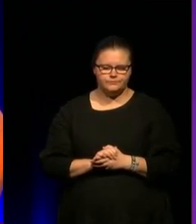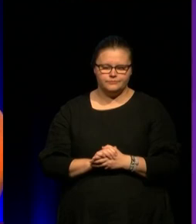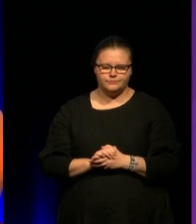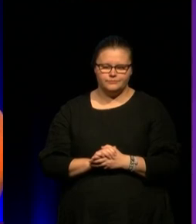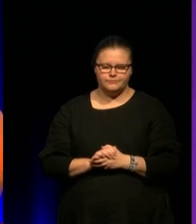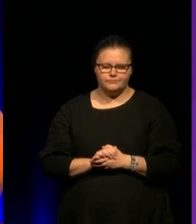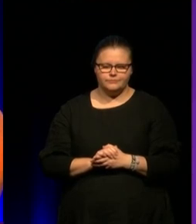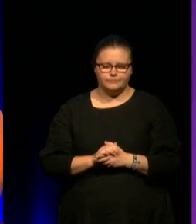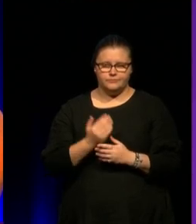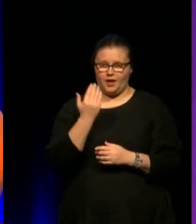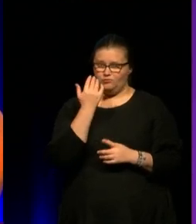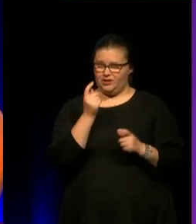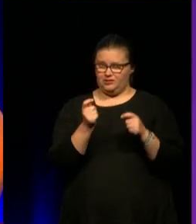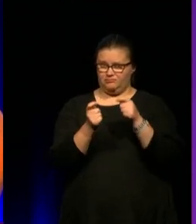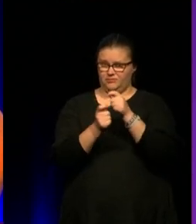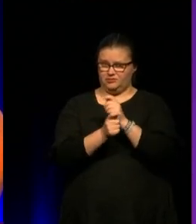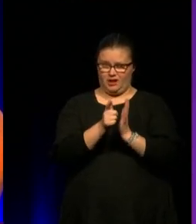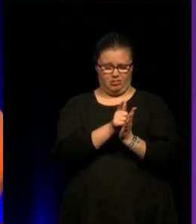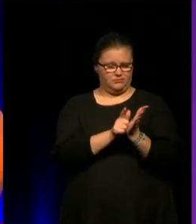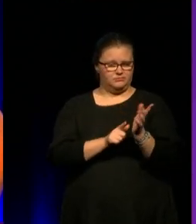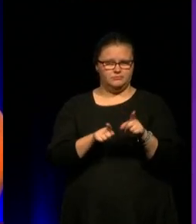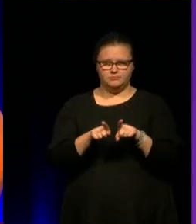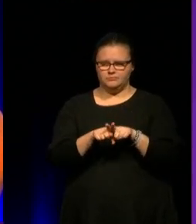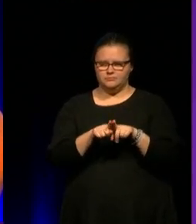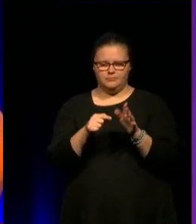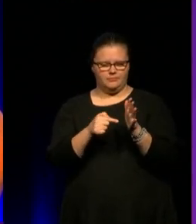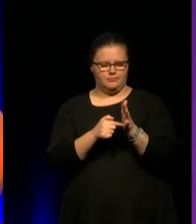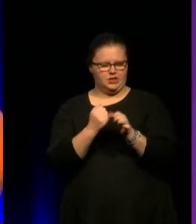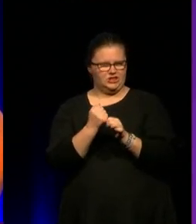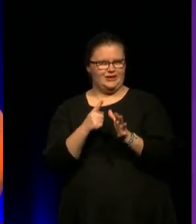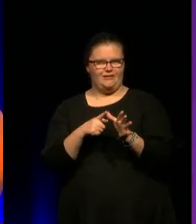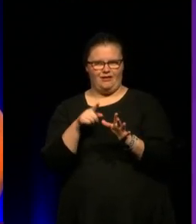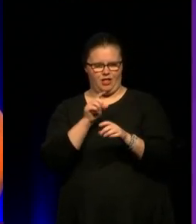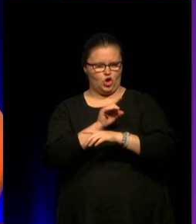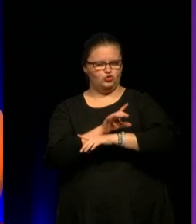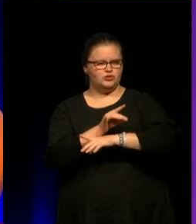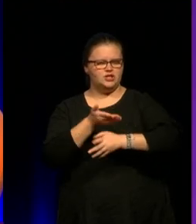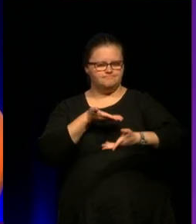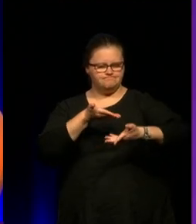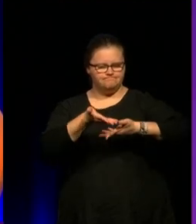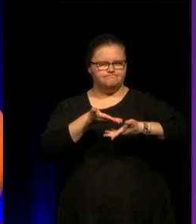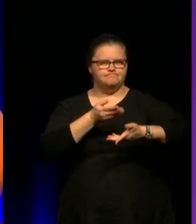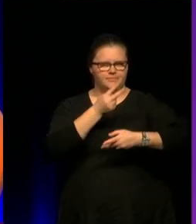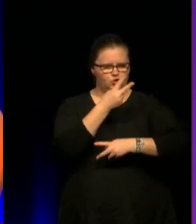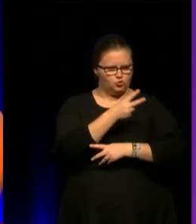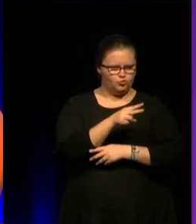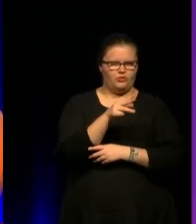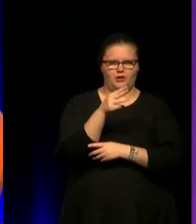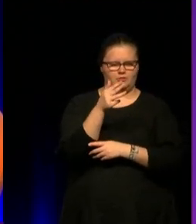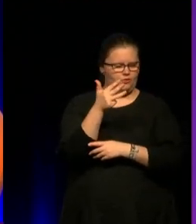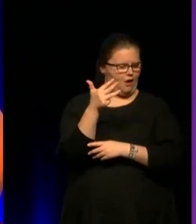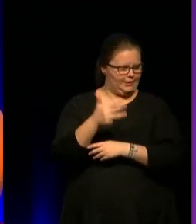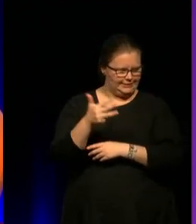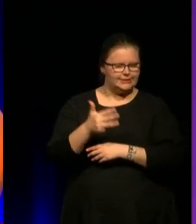a change to that legislation, which was through a TJ consultation process in 2019, which opened that up for influenza